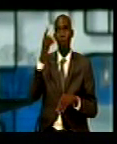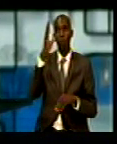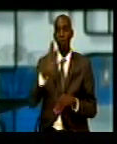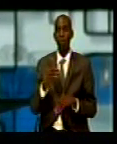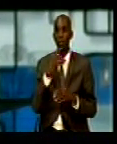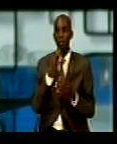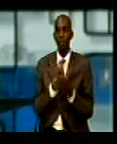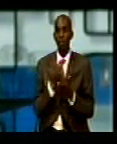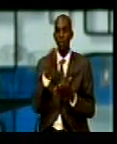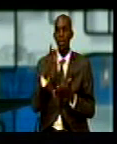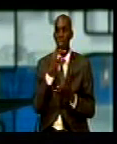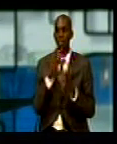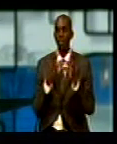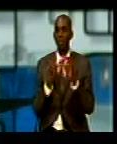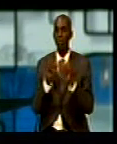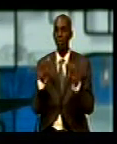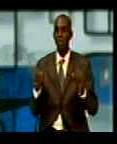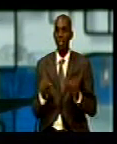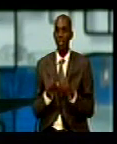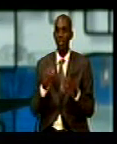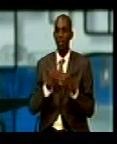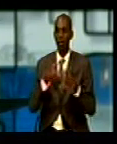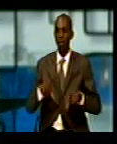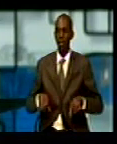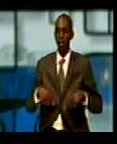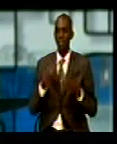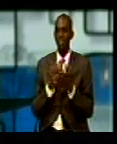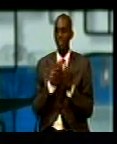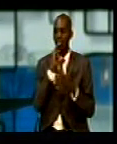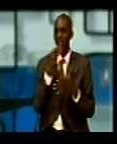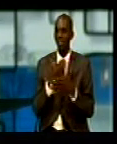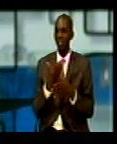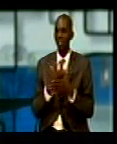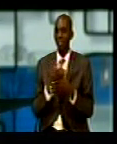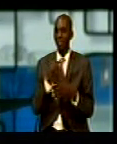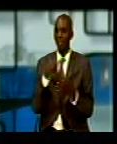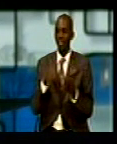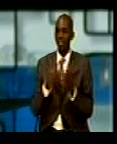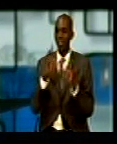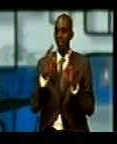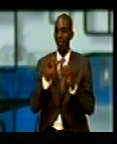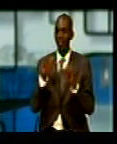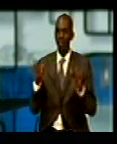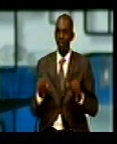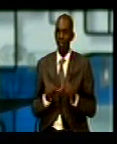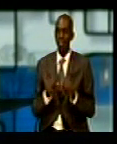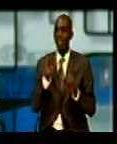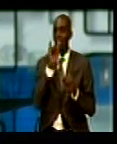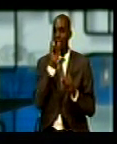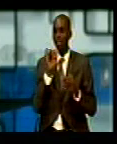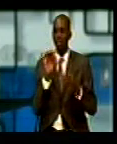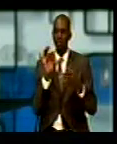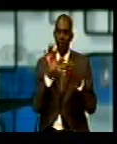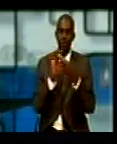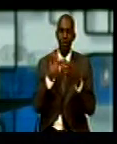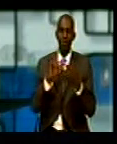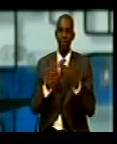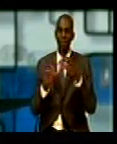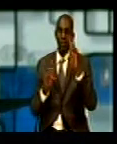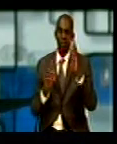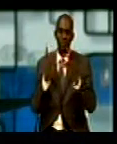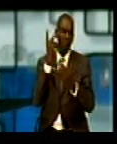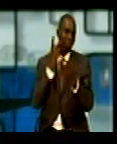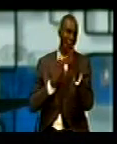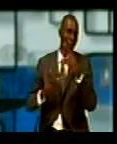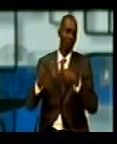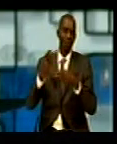life that is bothering you. And these 7 areas of your life is connected to the 7 prophetic names of God. I knew it was me. I